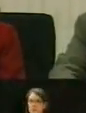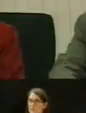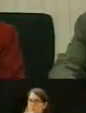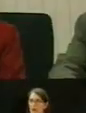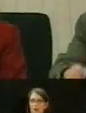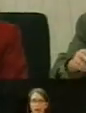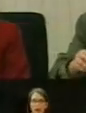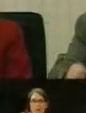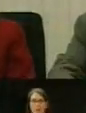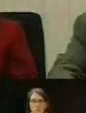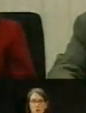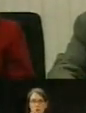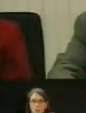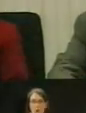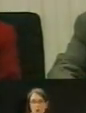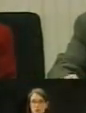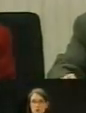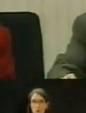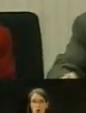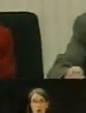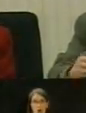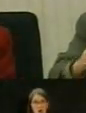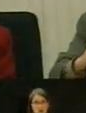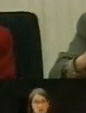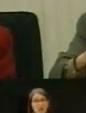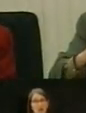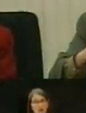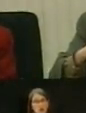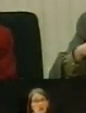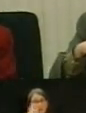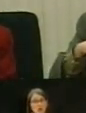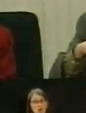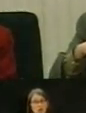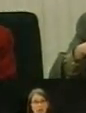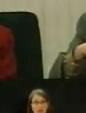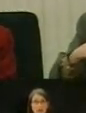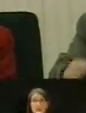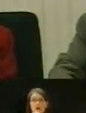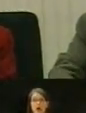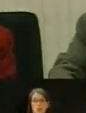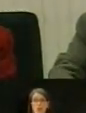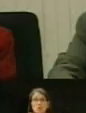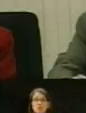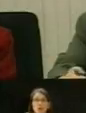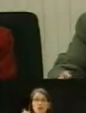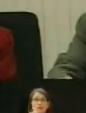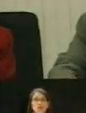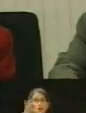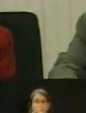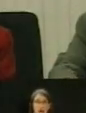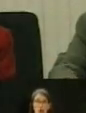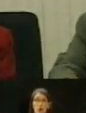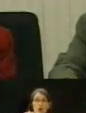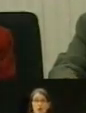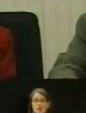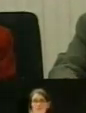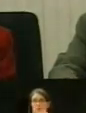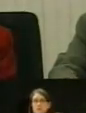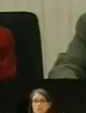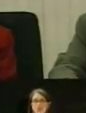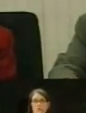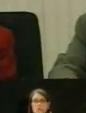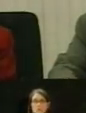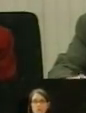worked. Quite frankly, I wish they would have let the old folks serve until we could have an election. or that we could have had some sort of a special election.